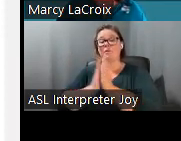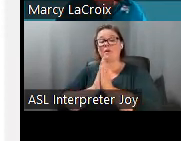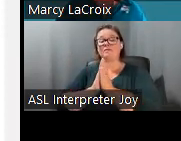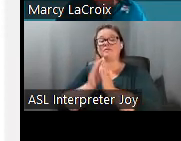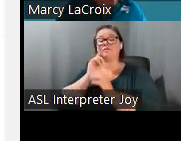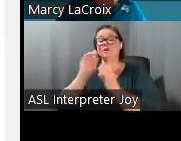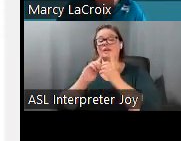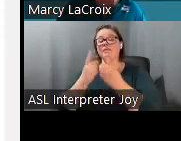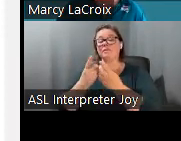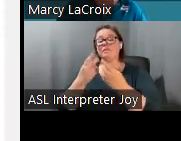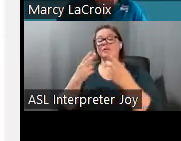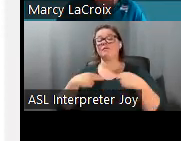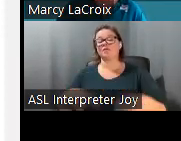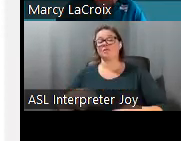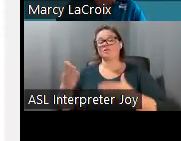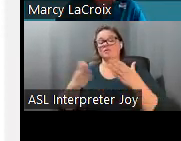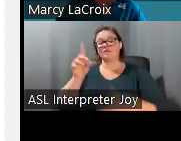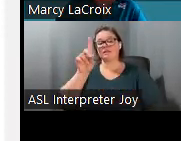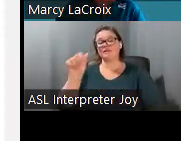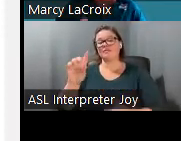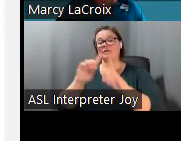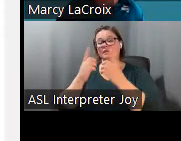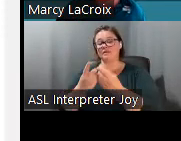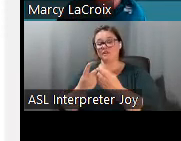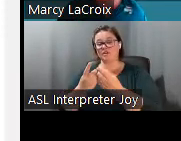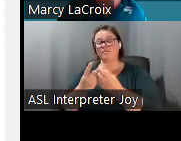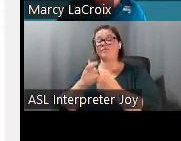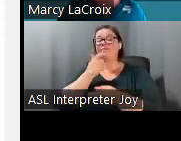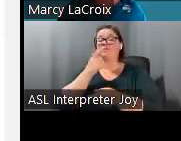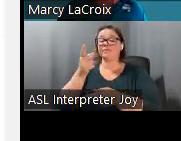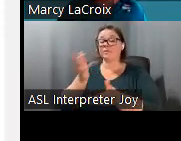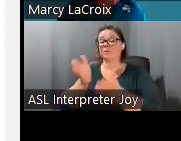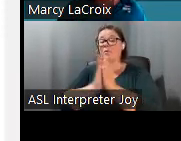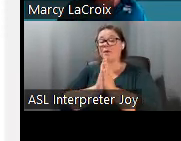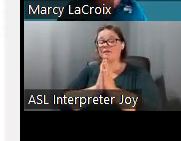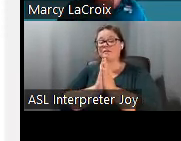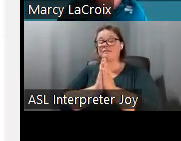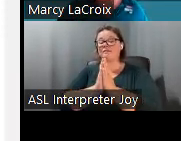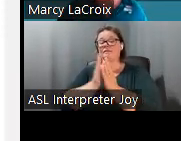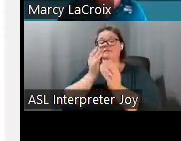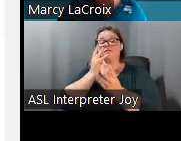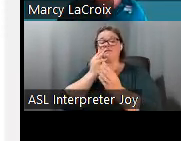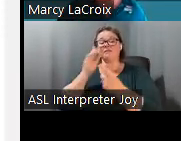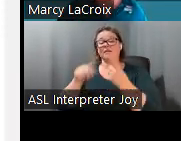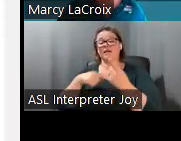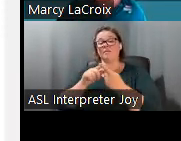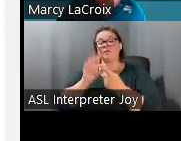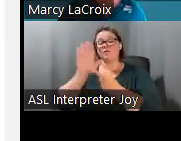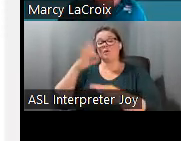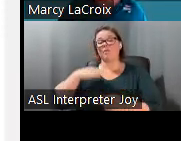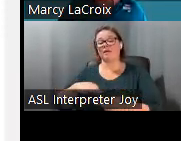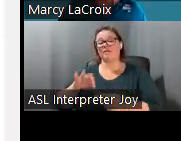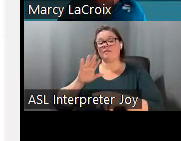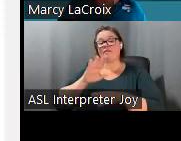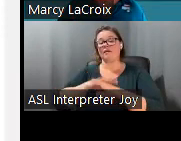of Human Services Disability Division that says that you are requesting the information about your benefits on